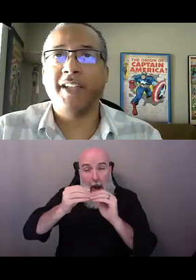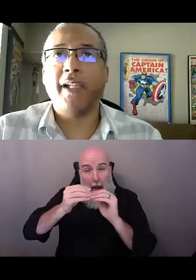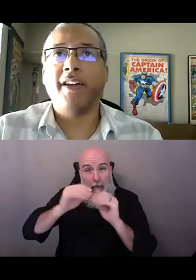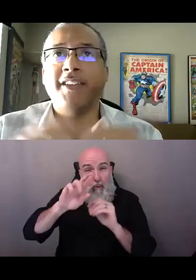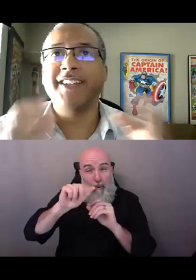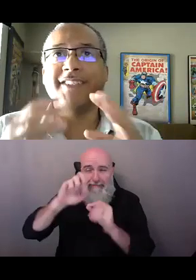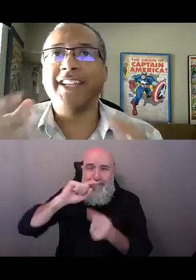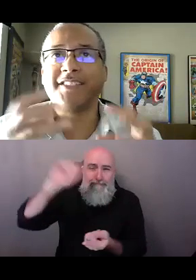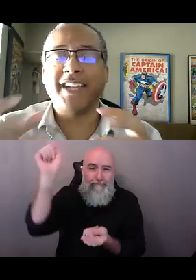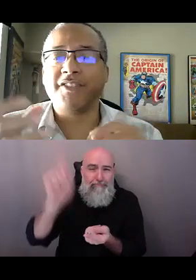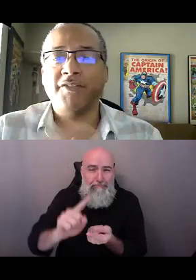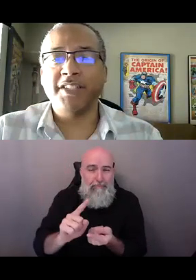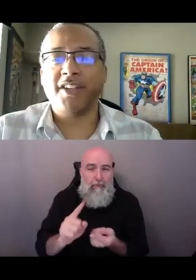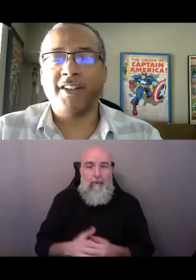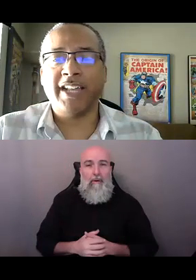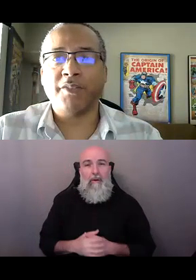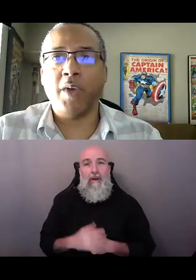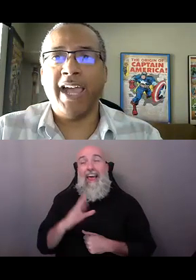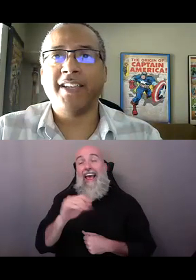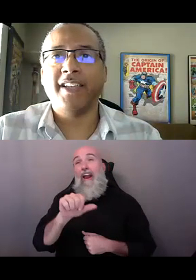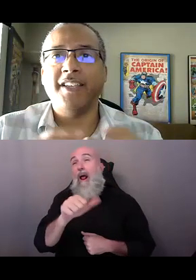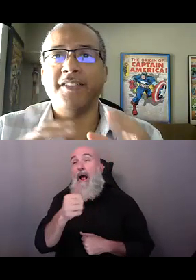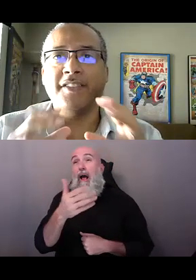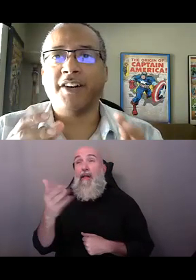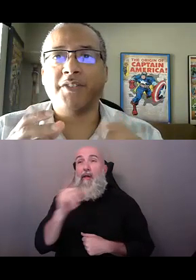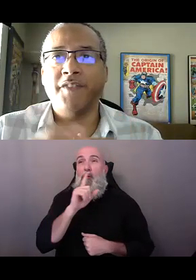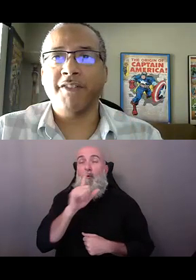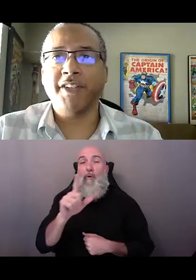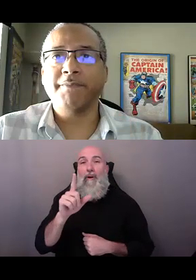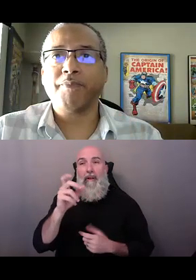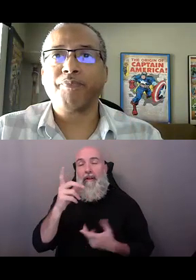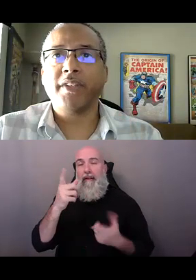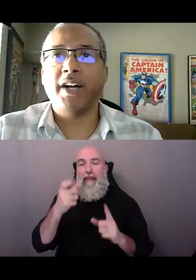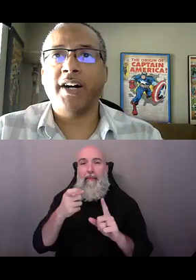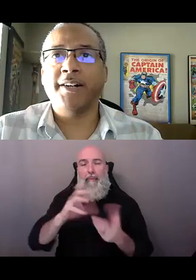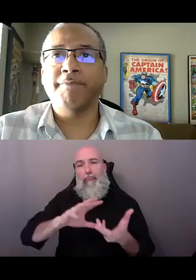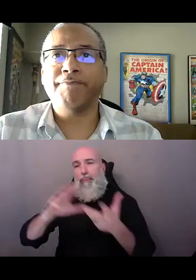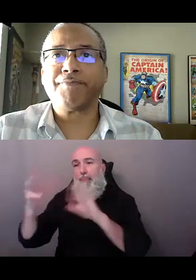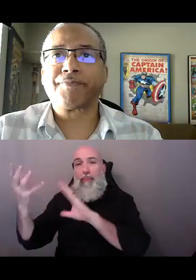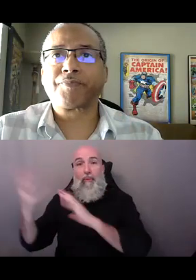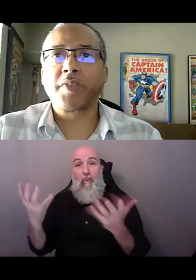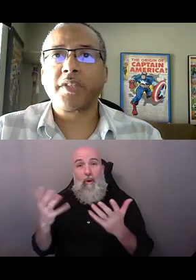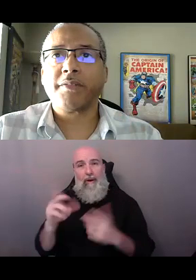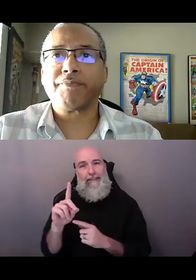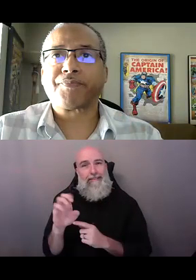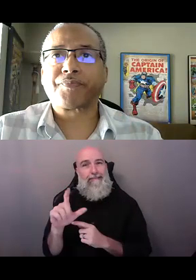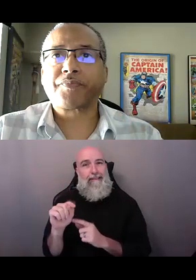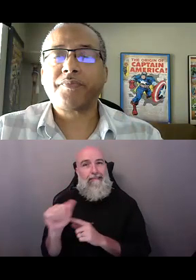that. Another thing that's kind of thrown this all out of whack is the Delta variant. The